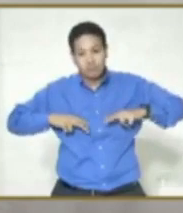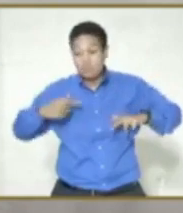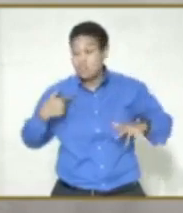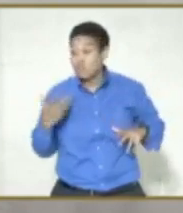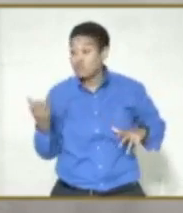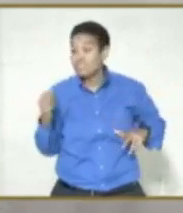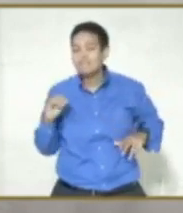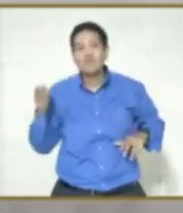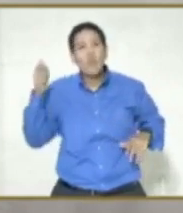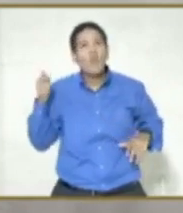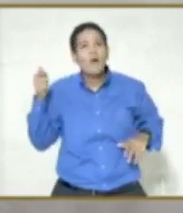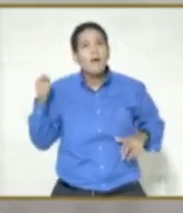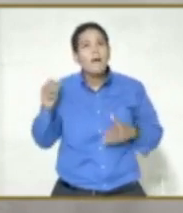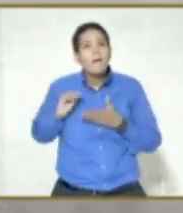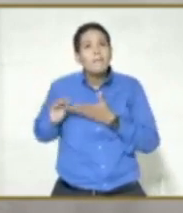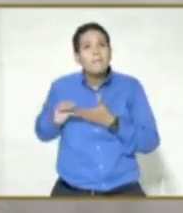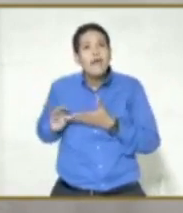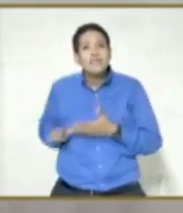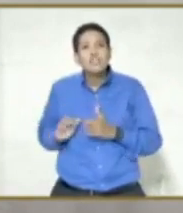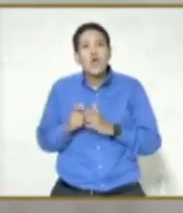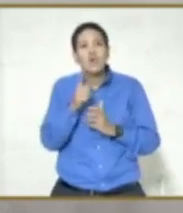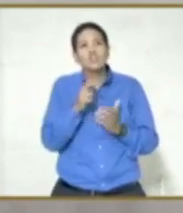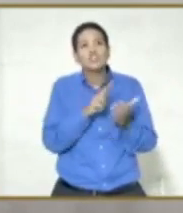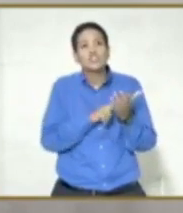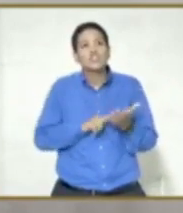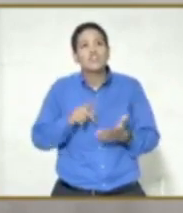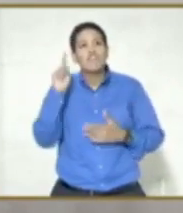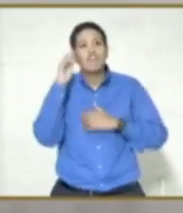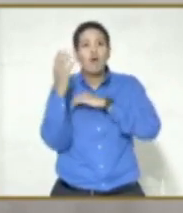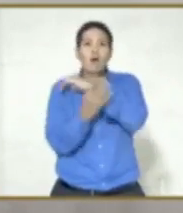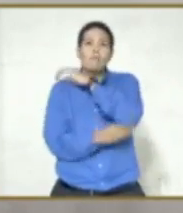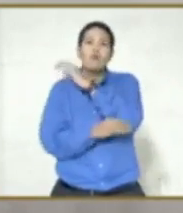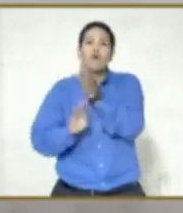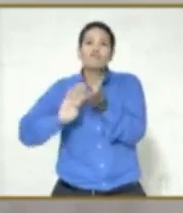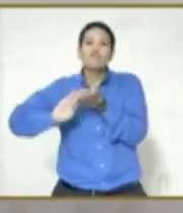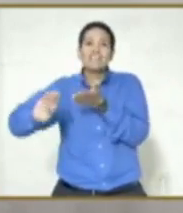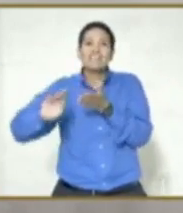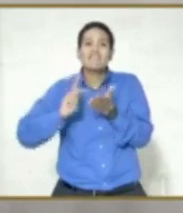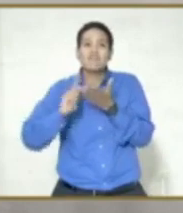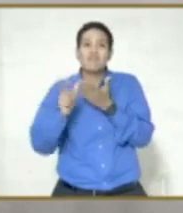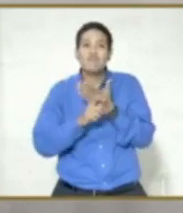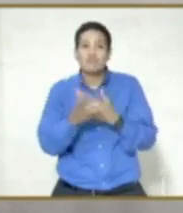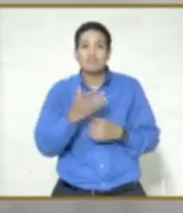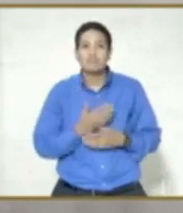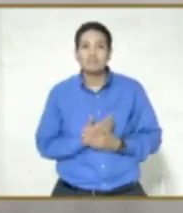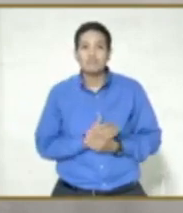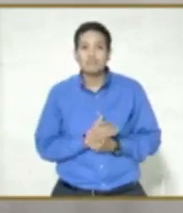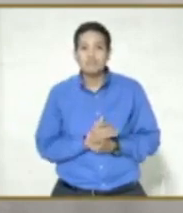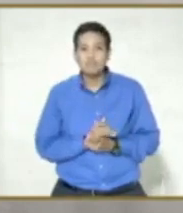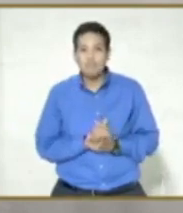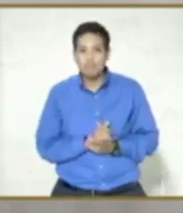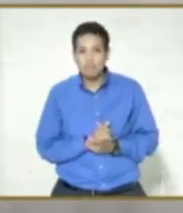any pension. How does she register for the Poor Relief Program? I think that one is for Ms. Lewis, perhaps?